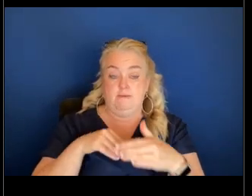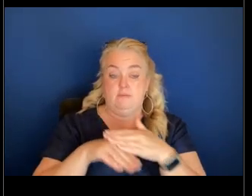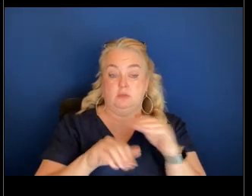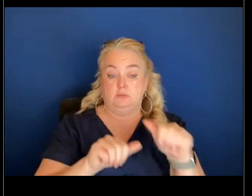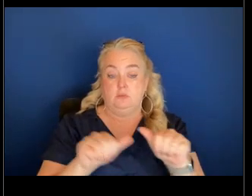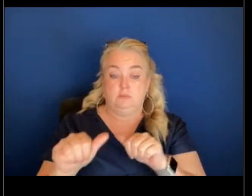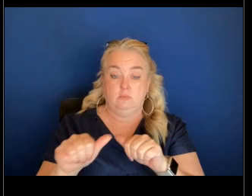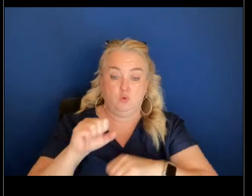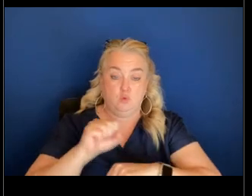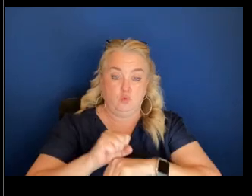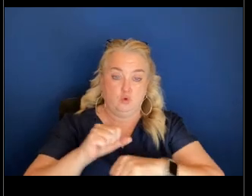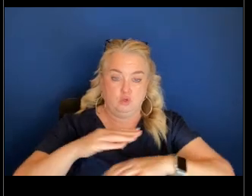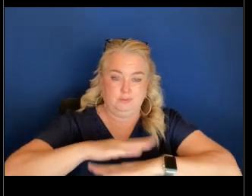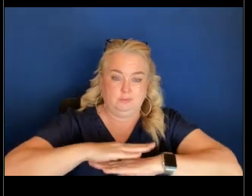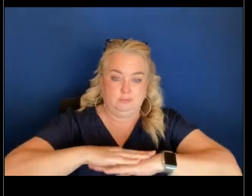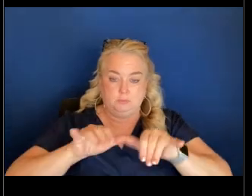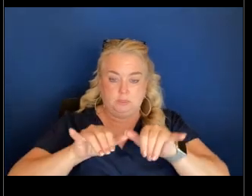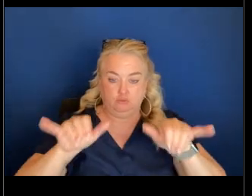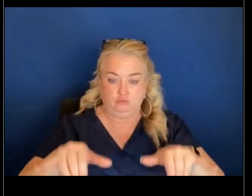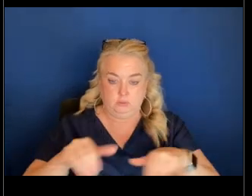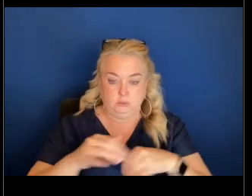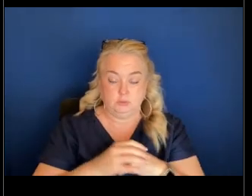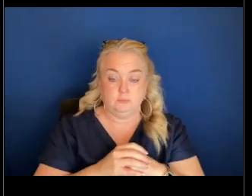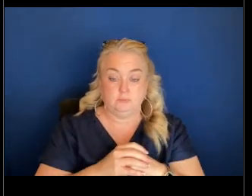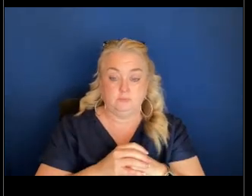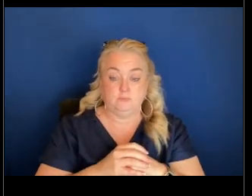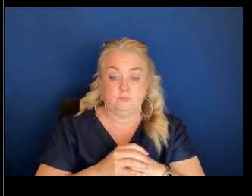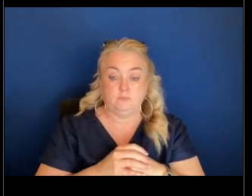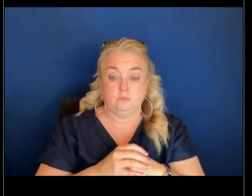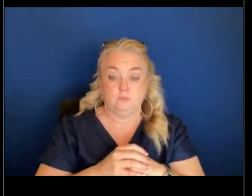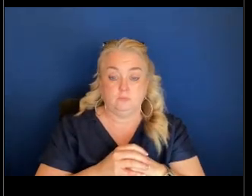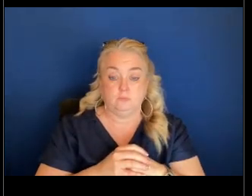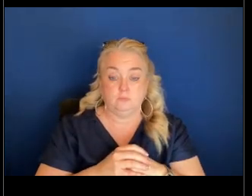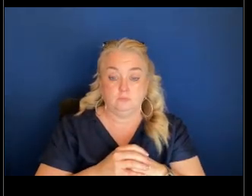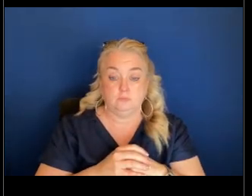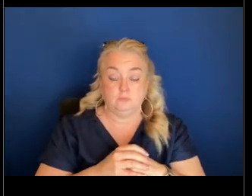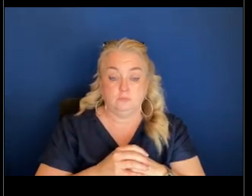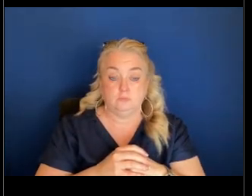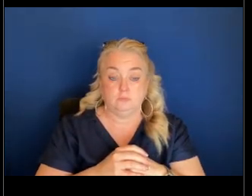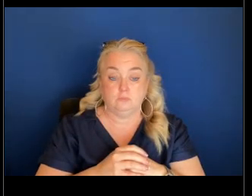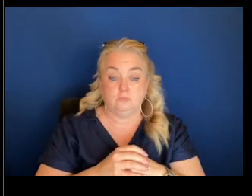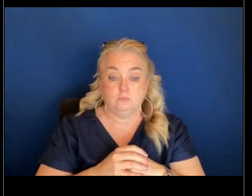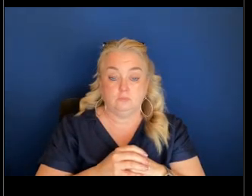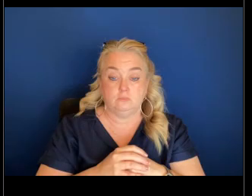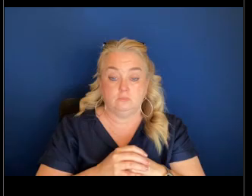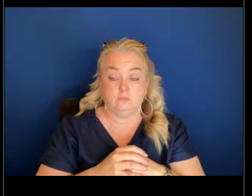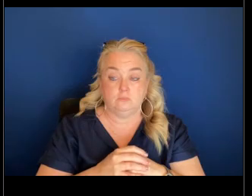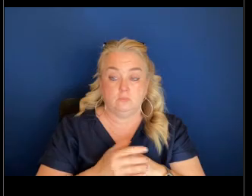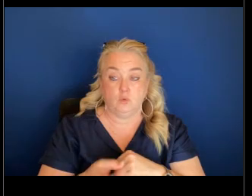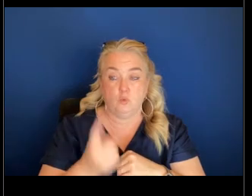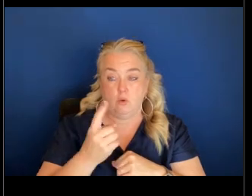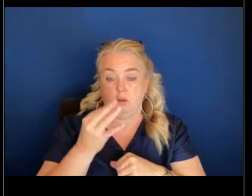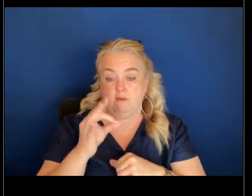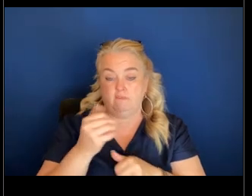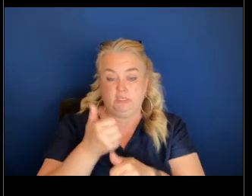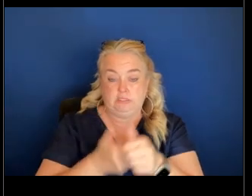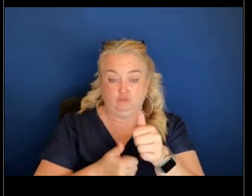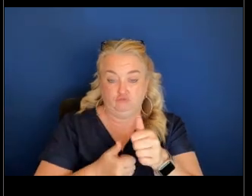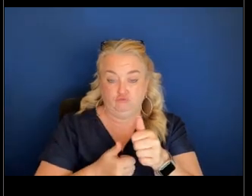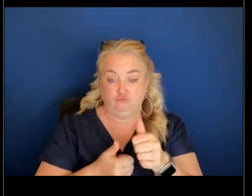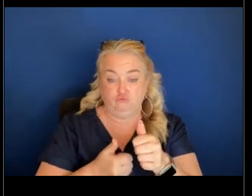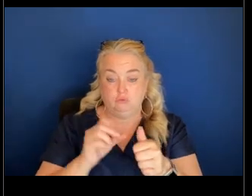accessible workstations. one of each device,